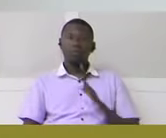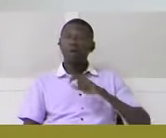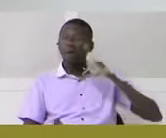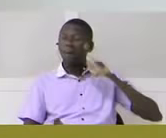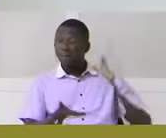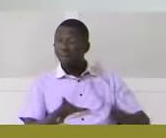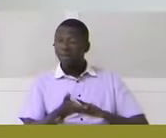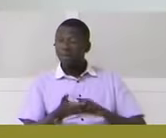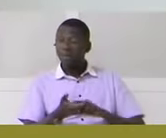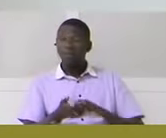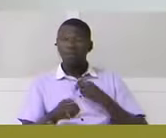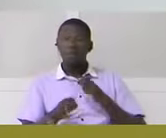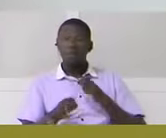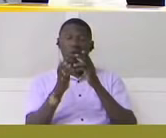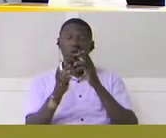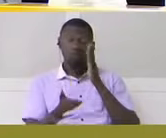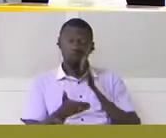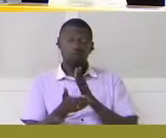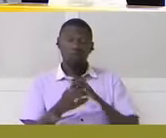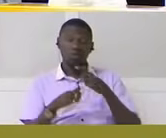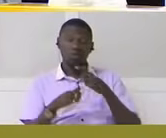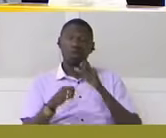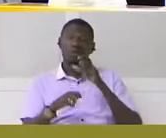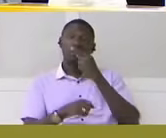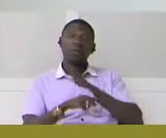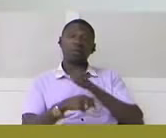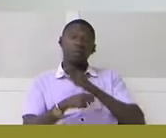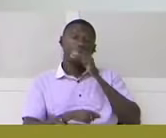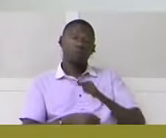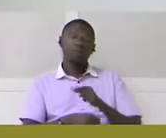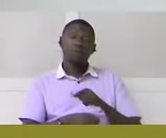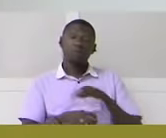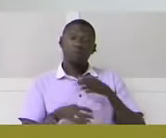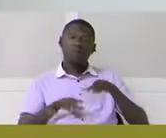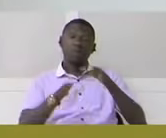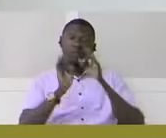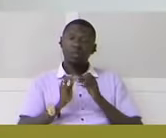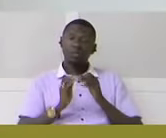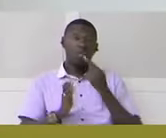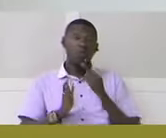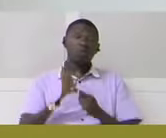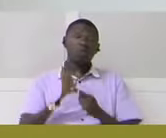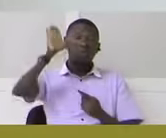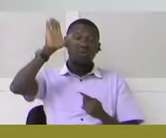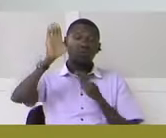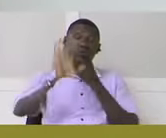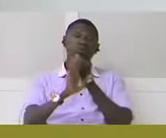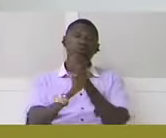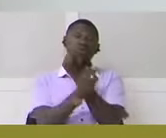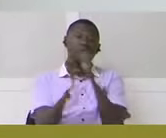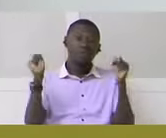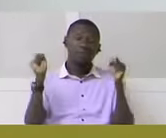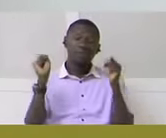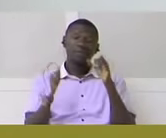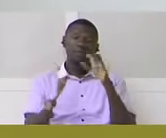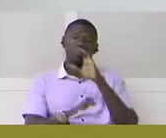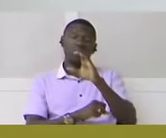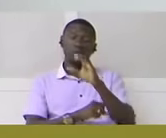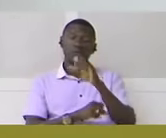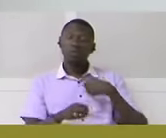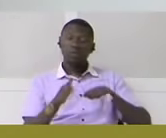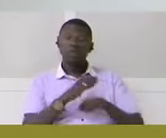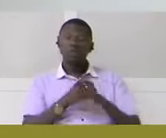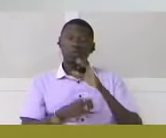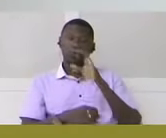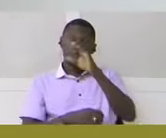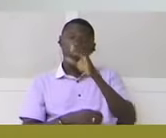Mbe ni mal la ma yan la nyin na nyino Gambiano. We take this oath to save this country. Ngai kalo tala pour ka im bankoe ka tanka. And to this country we shall die